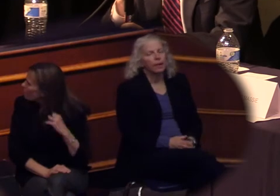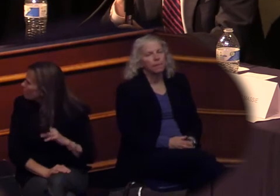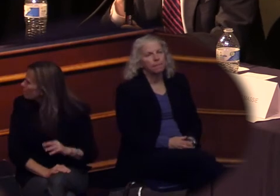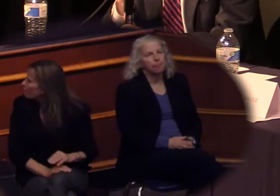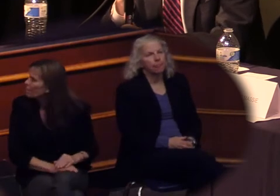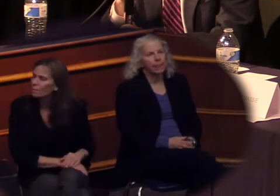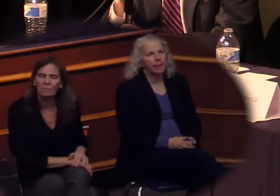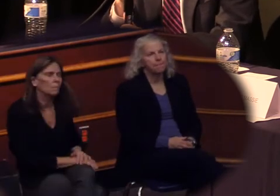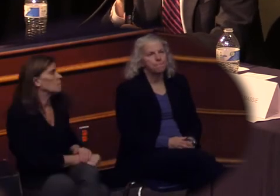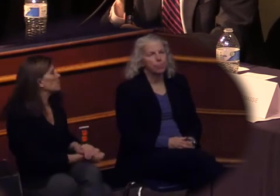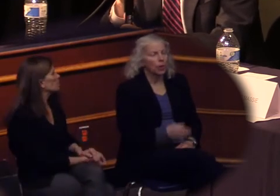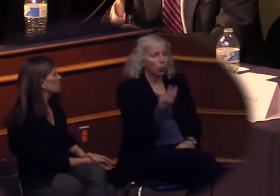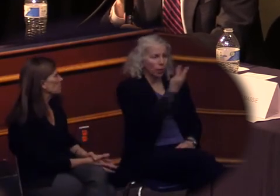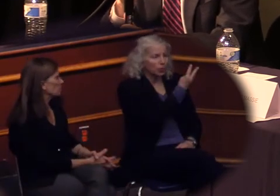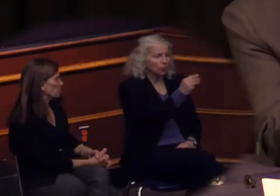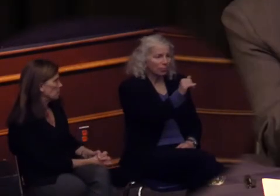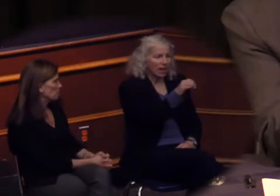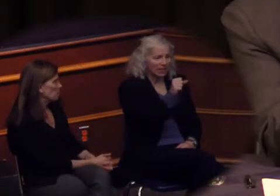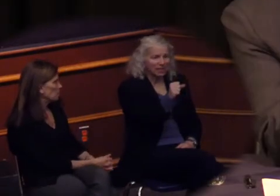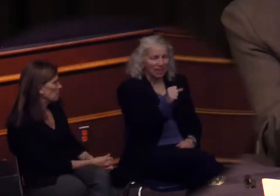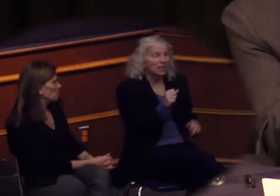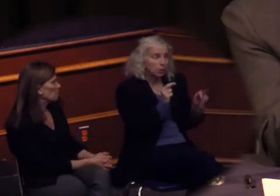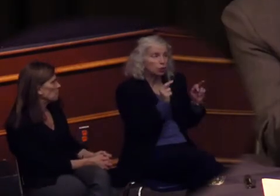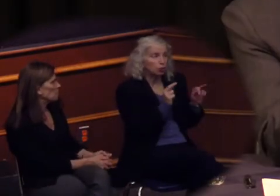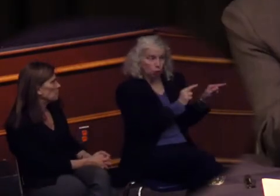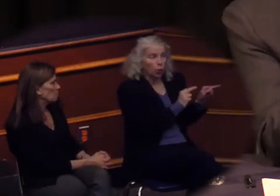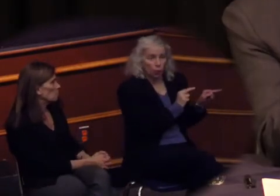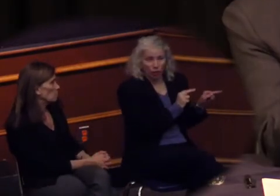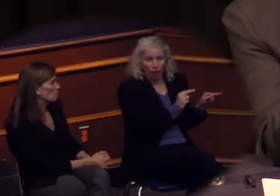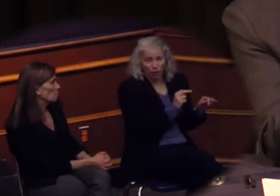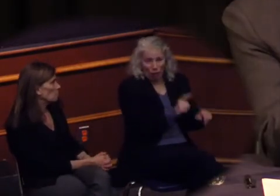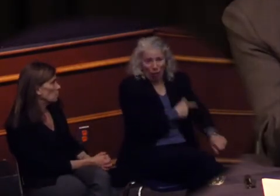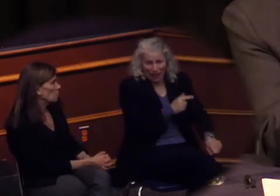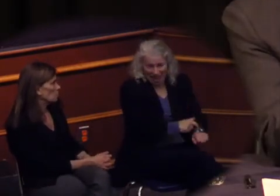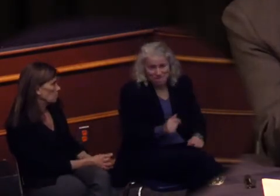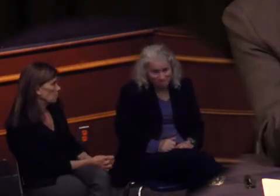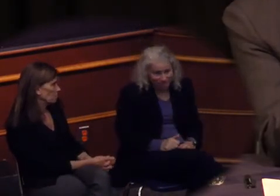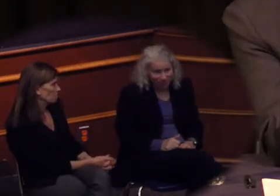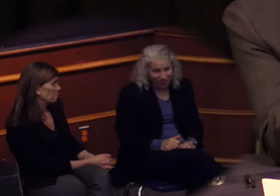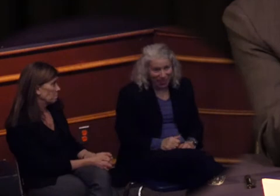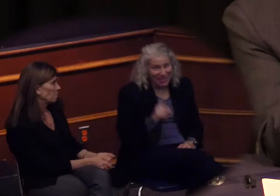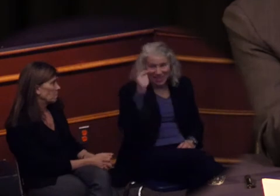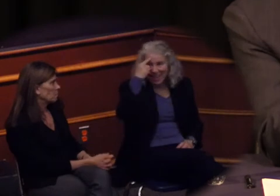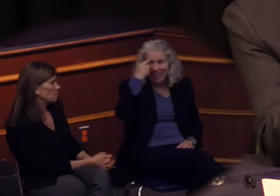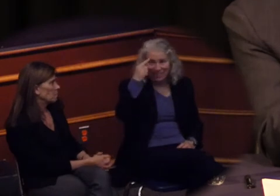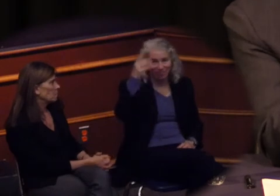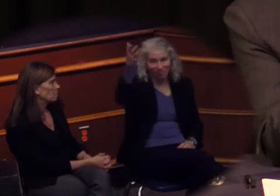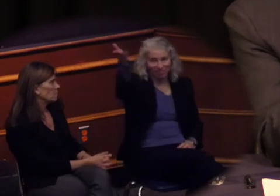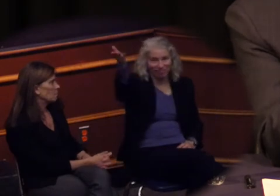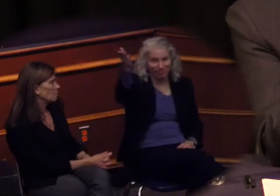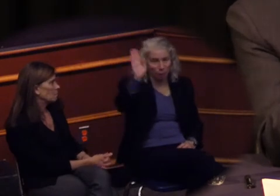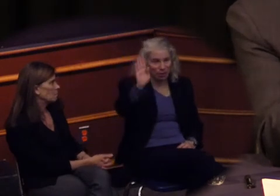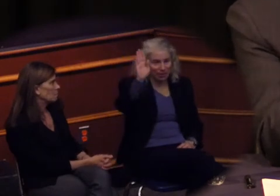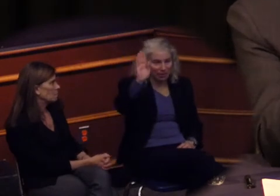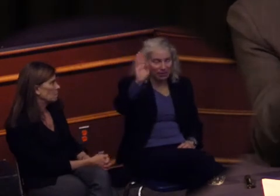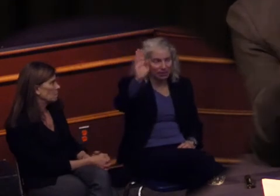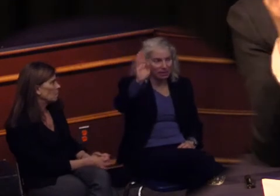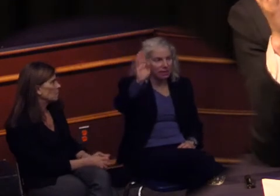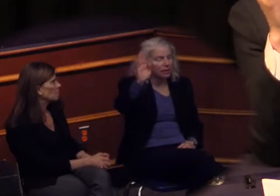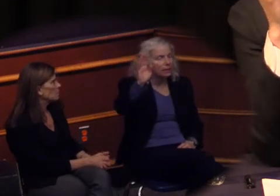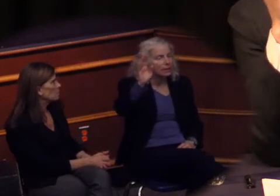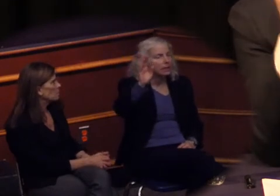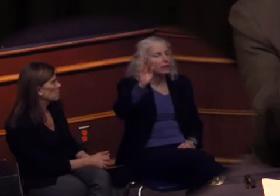Western Massachusetts has been screwed for way too long by state government. From